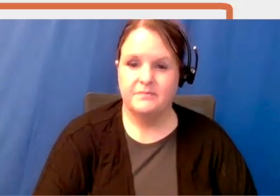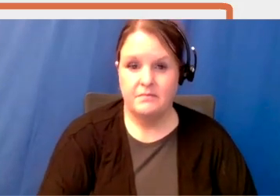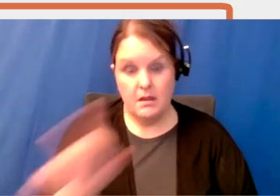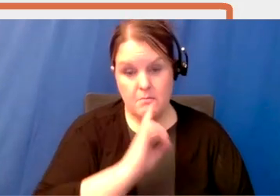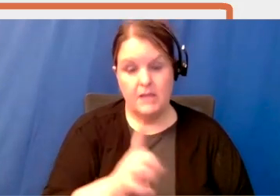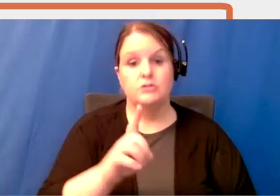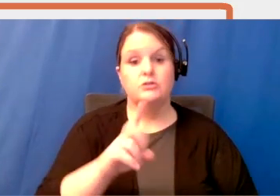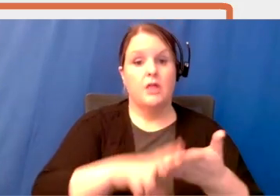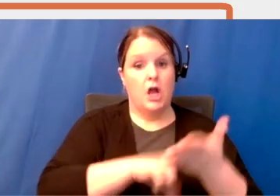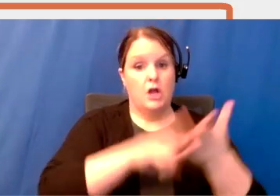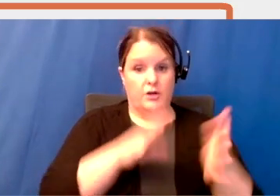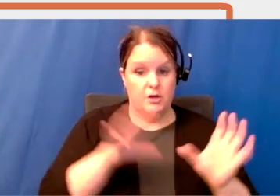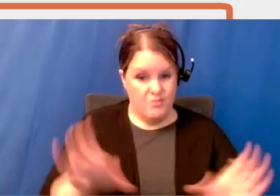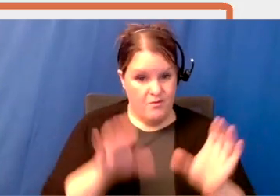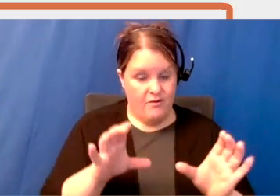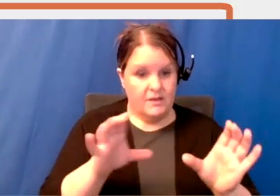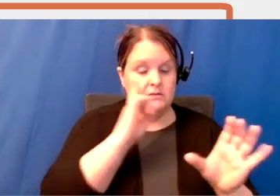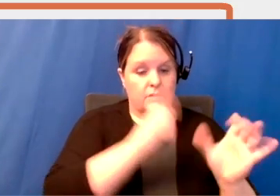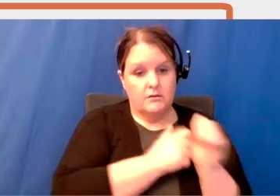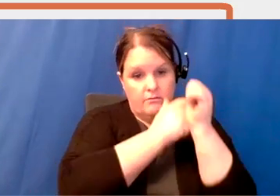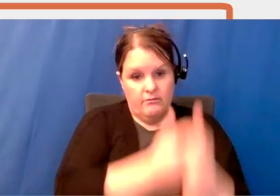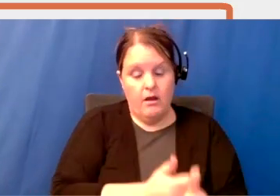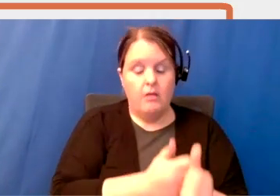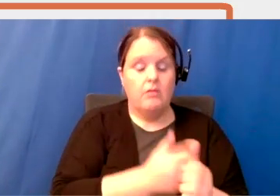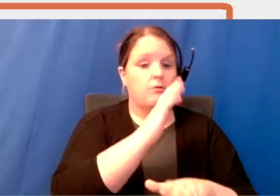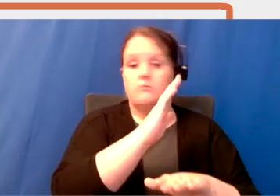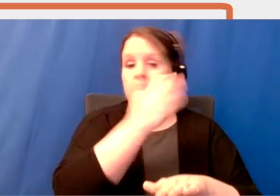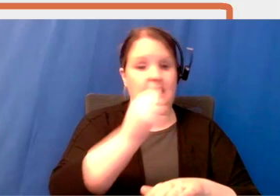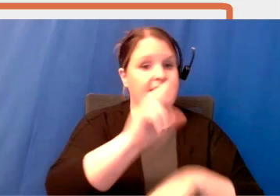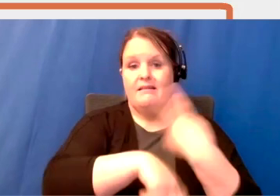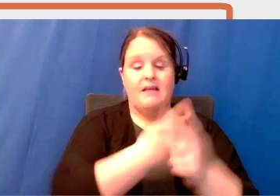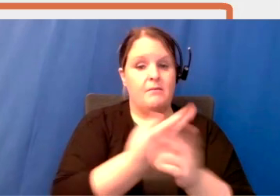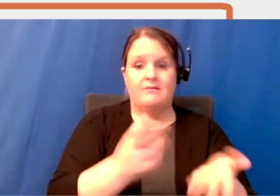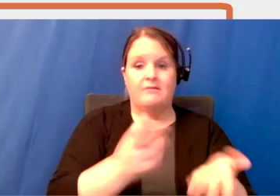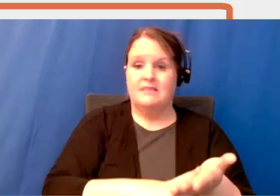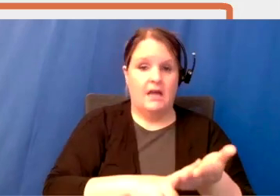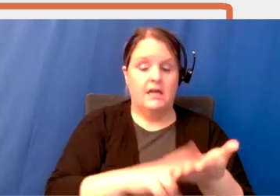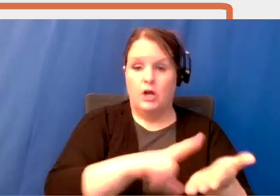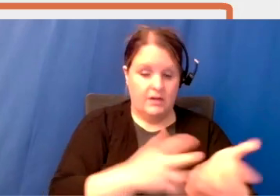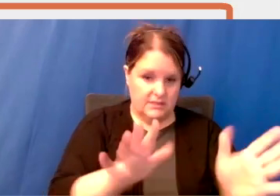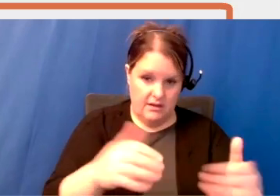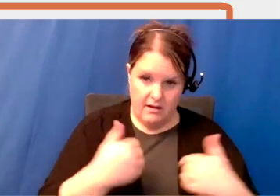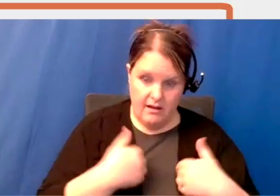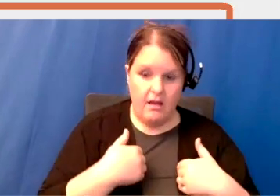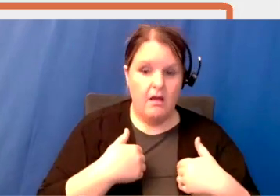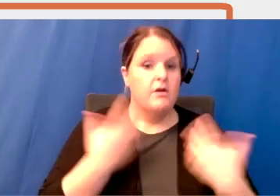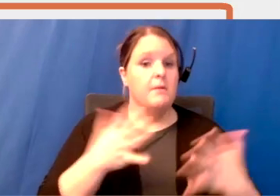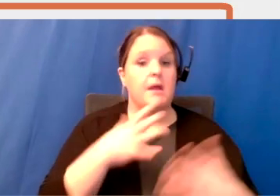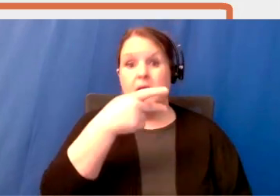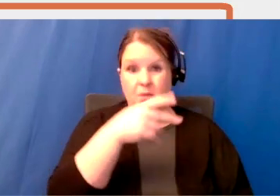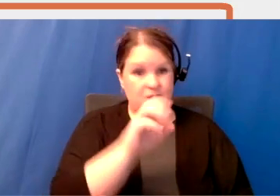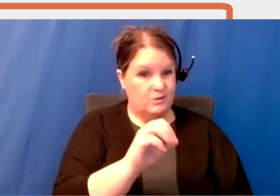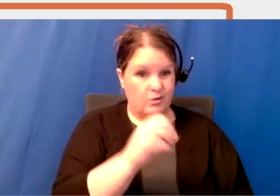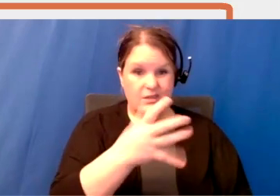contractor performance is according with any signed contracts they have, or maybe purchase orders that